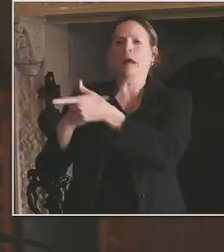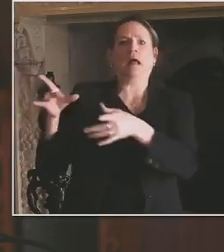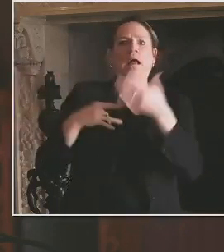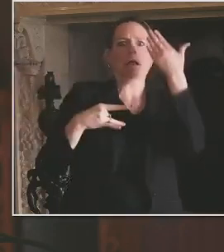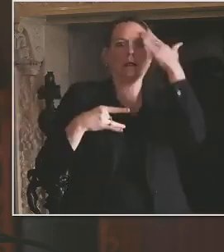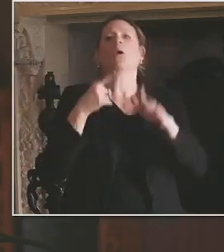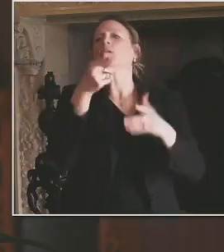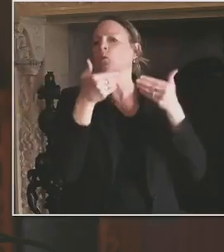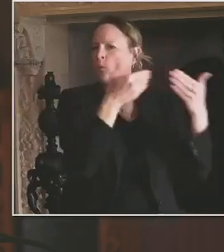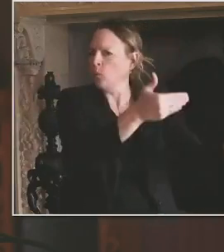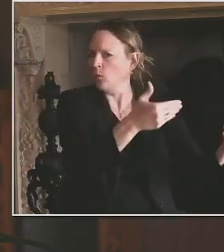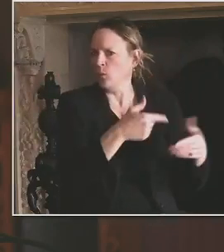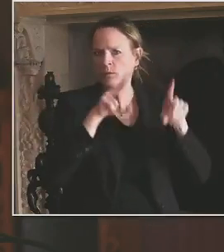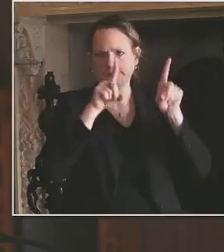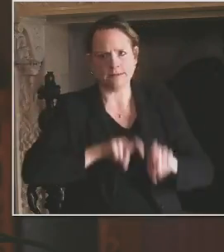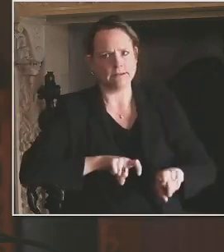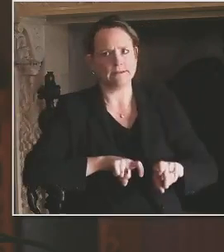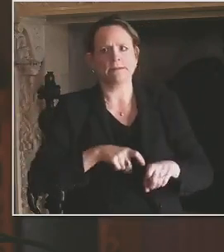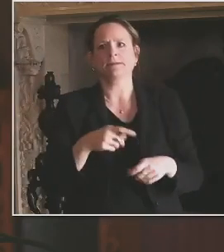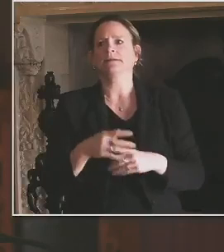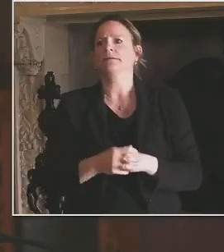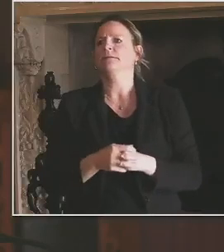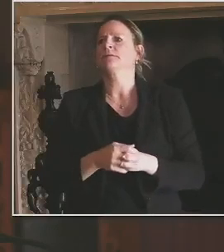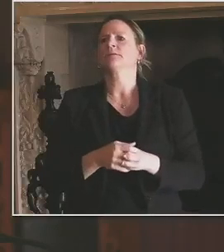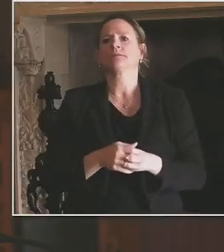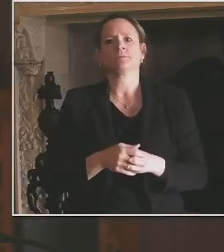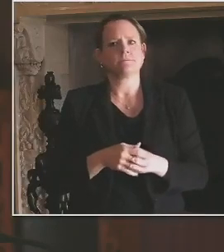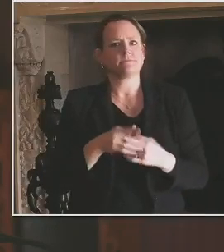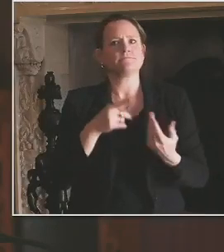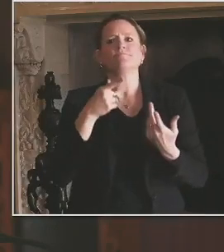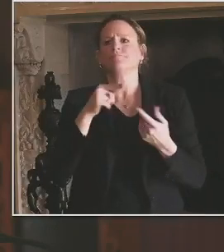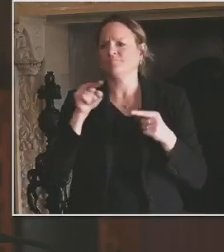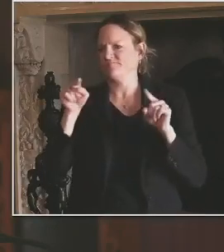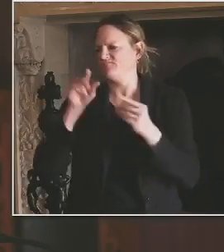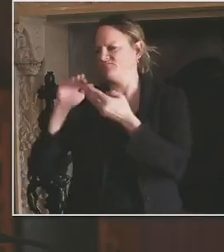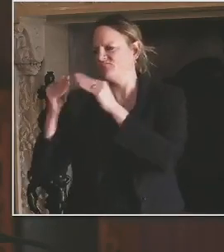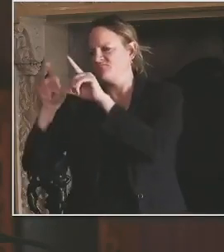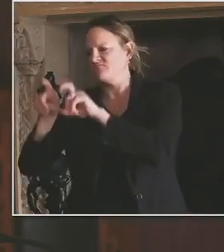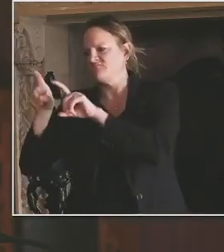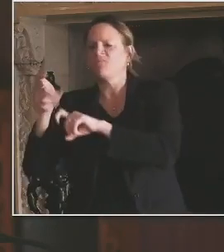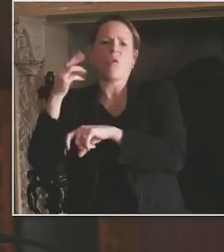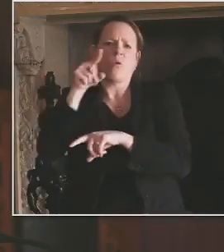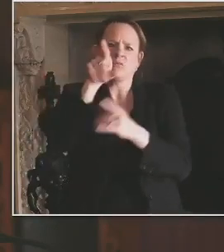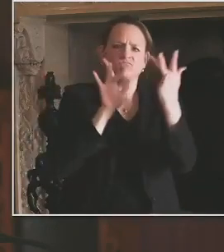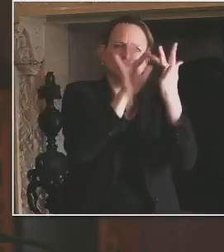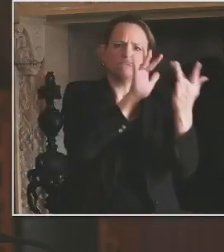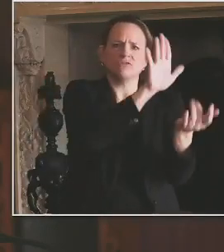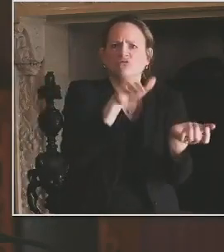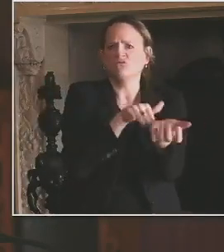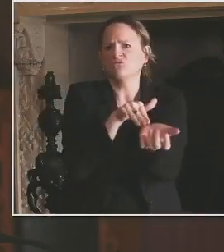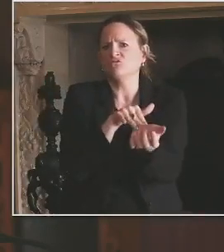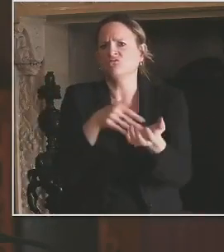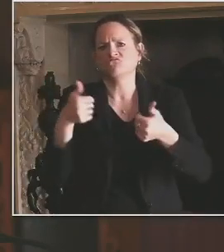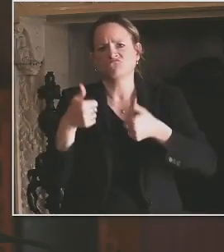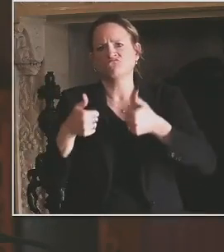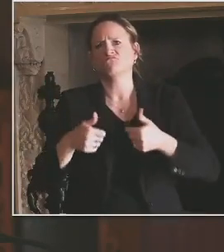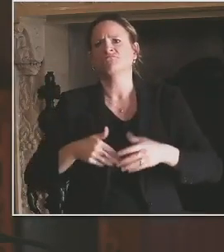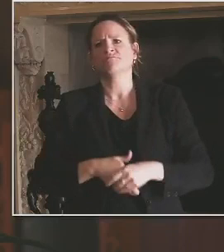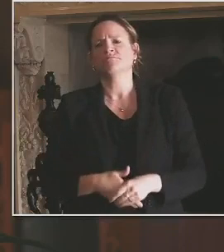We know Wisconsin has community spread. We know that people with mild symptoms and people who have been exposed and are positive